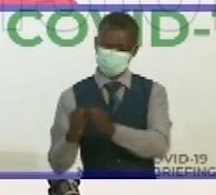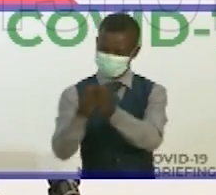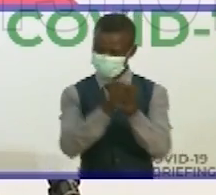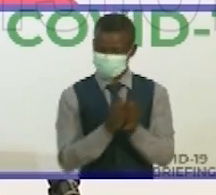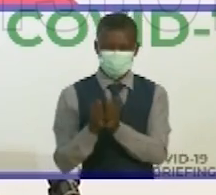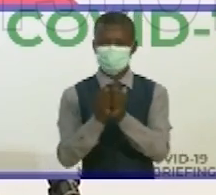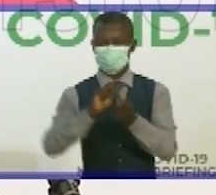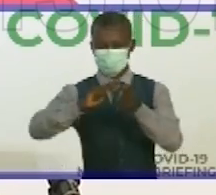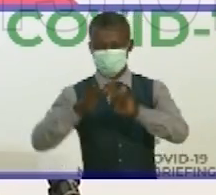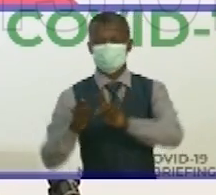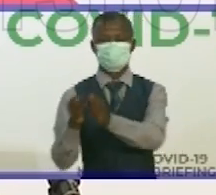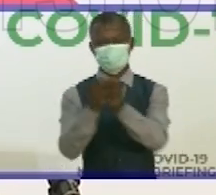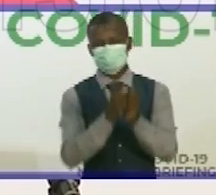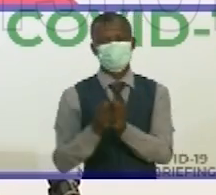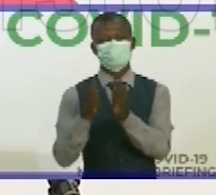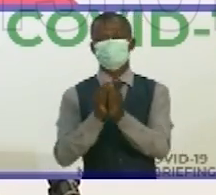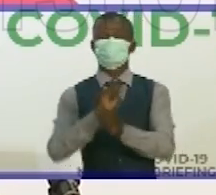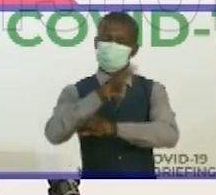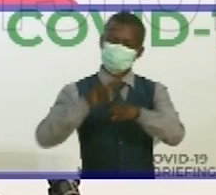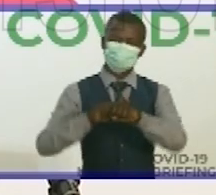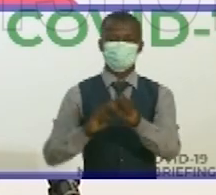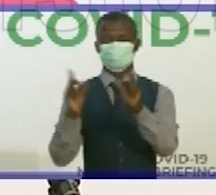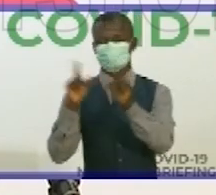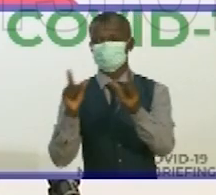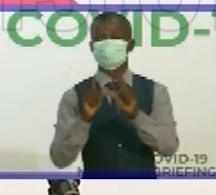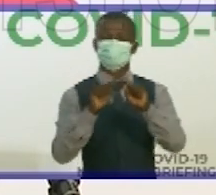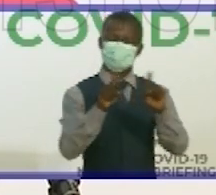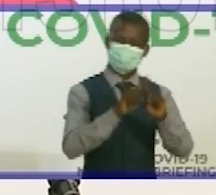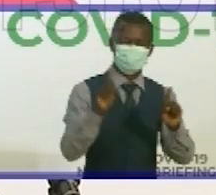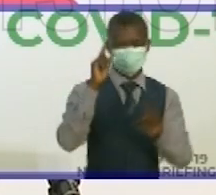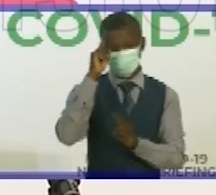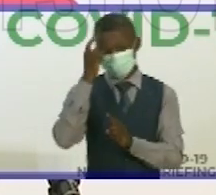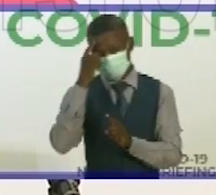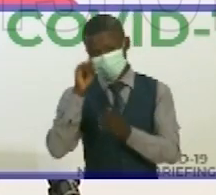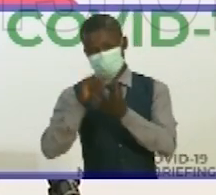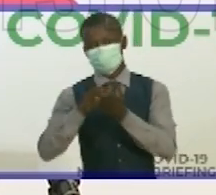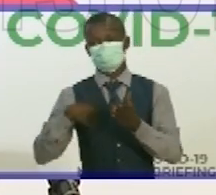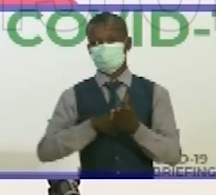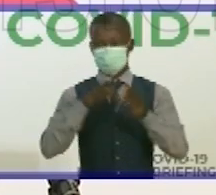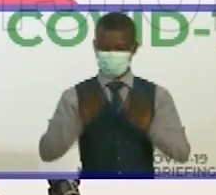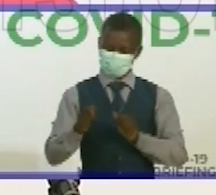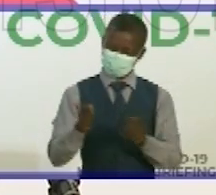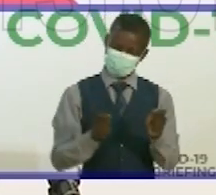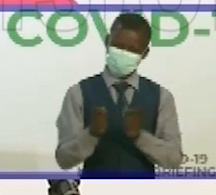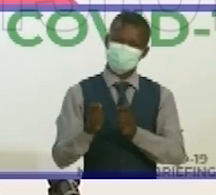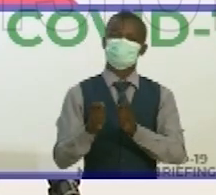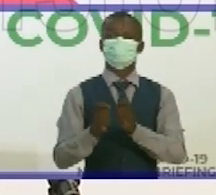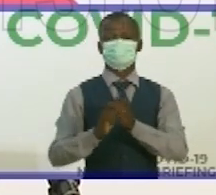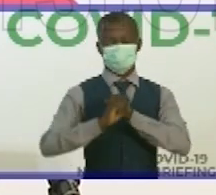with sub-national level of governments so that a coordinated risk communication